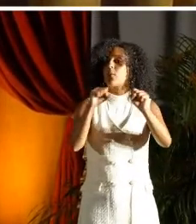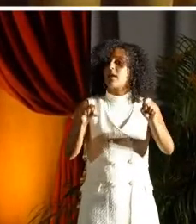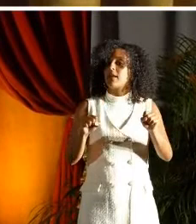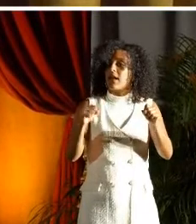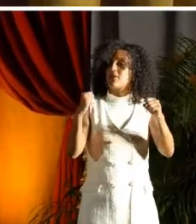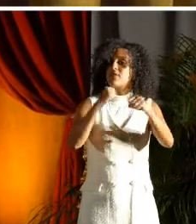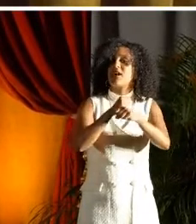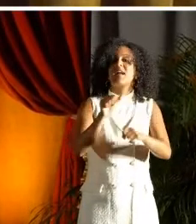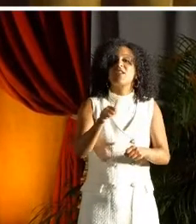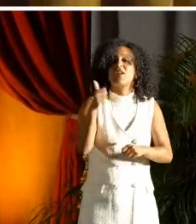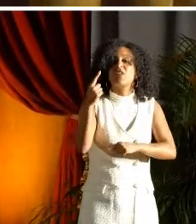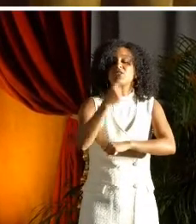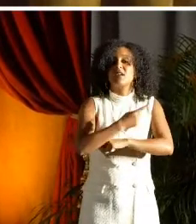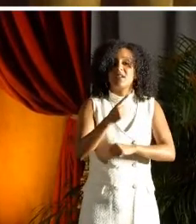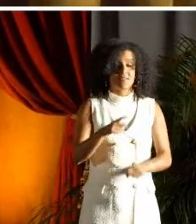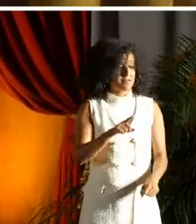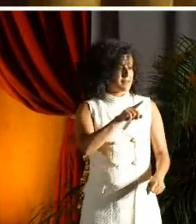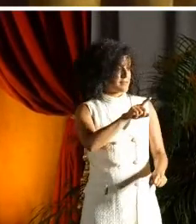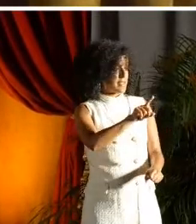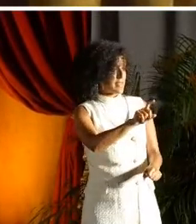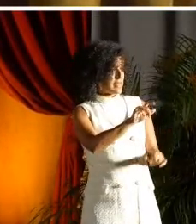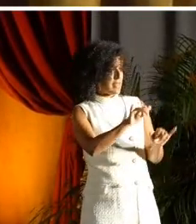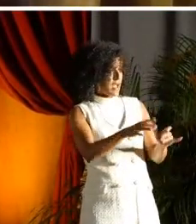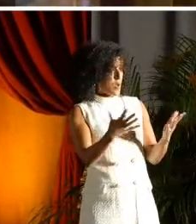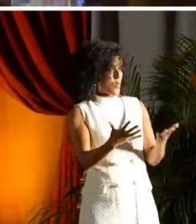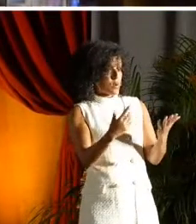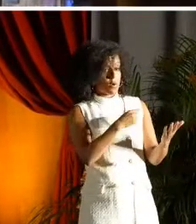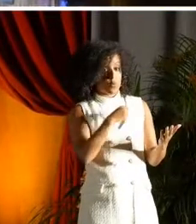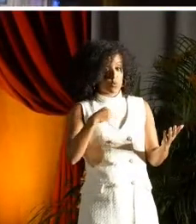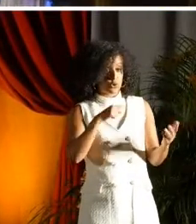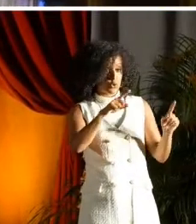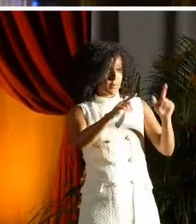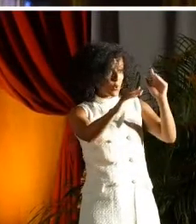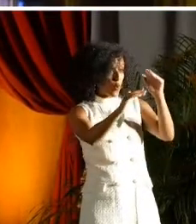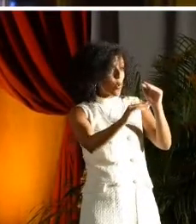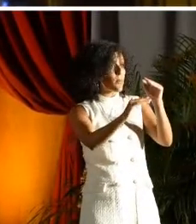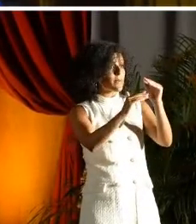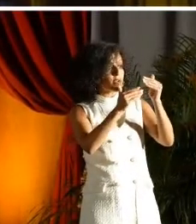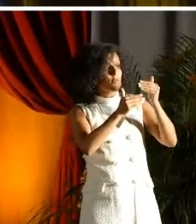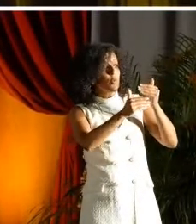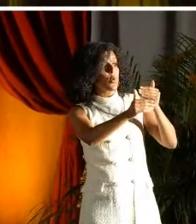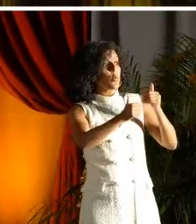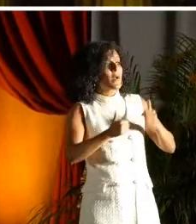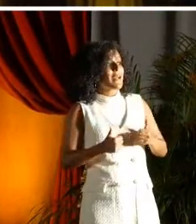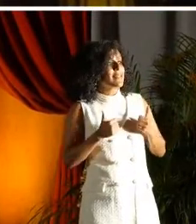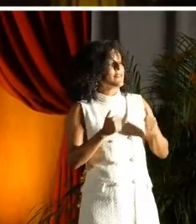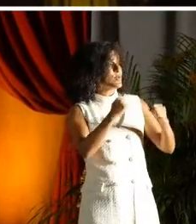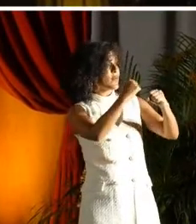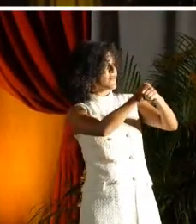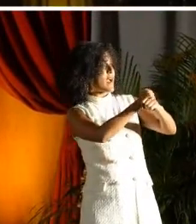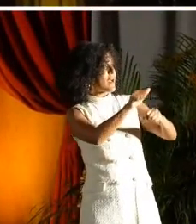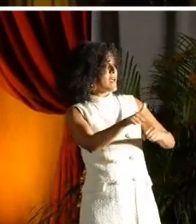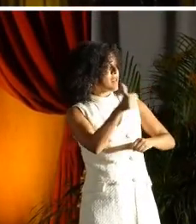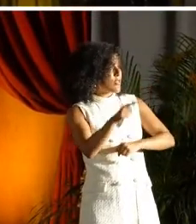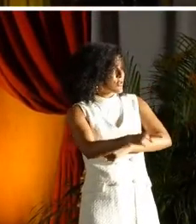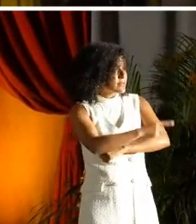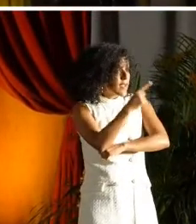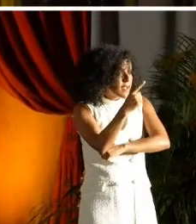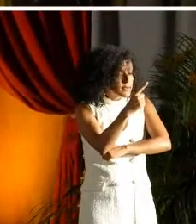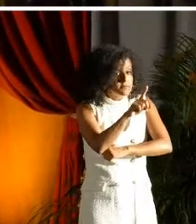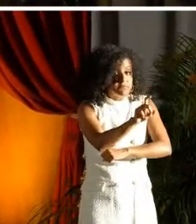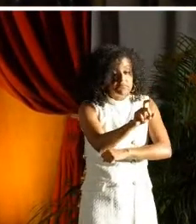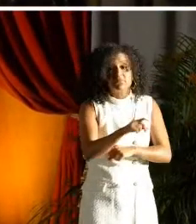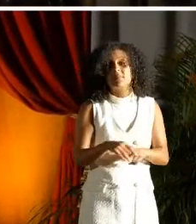fight another day. But is that really what we should be hoping for, that we live to fight another day? So